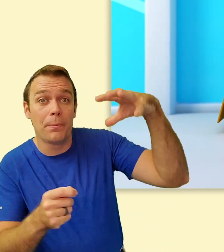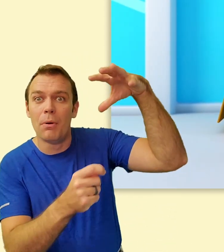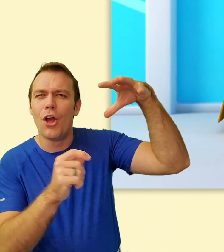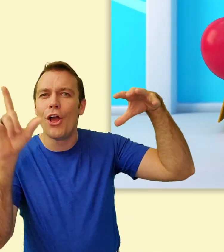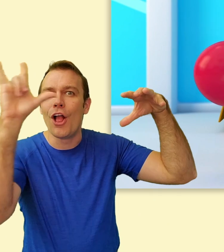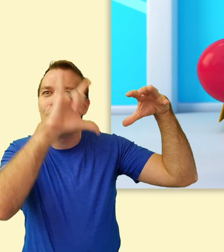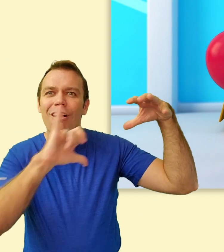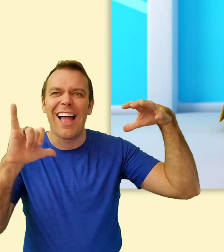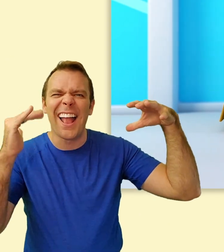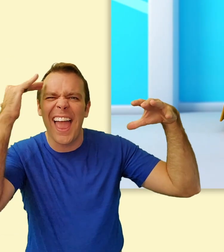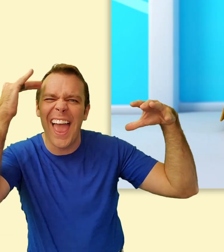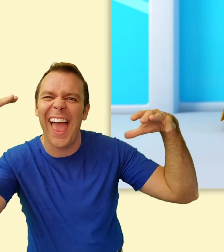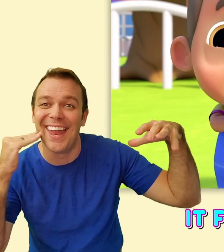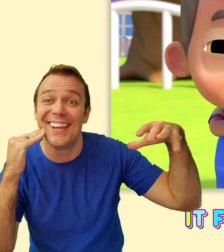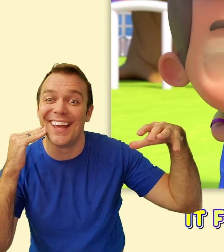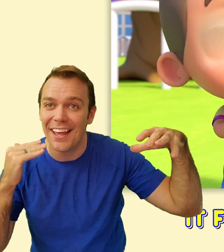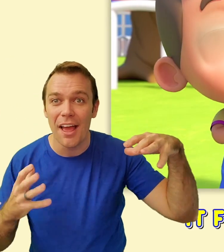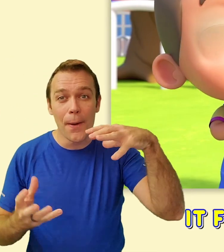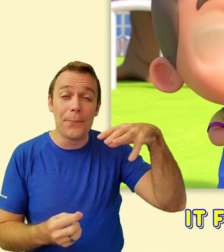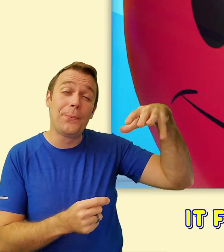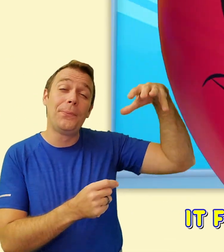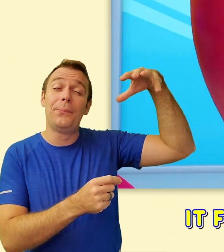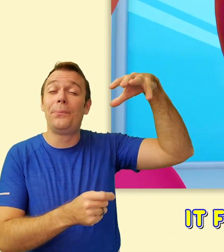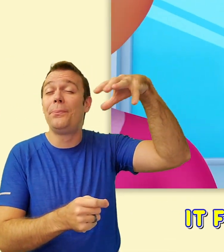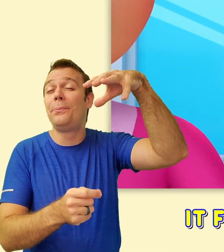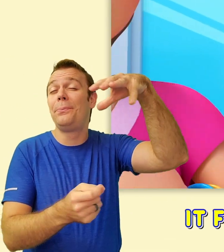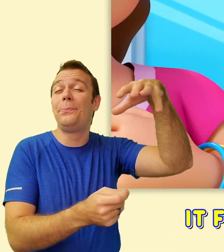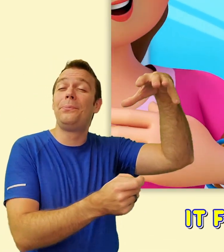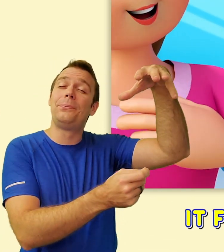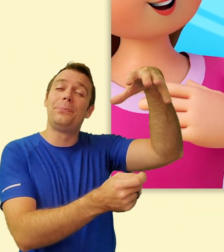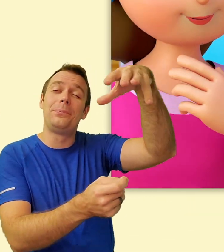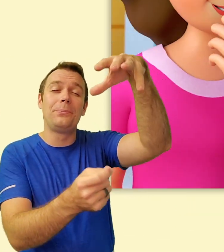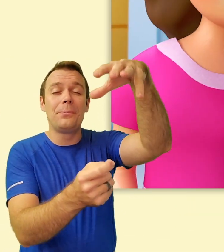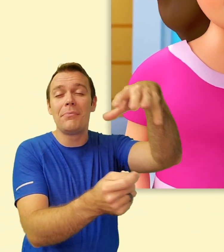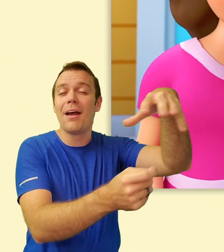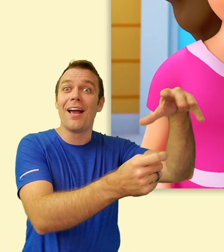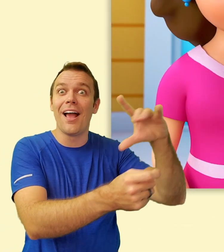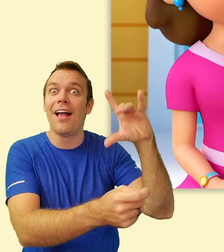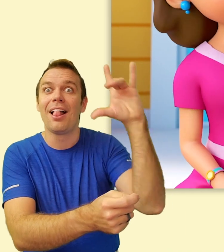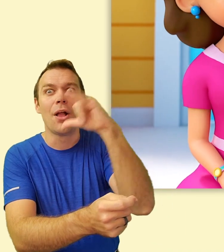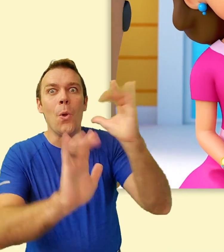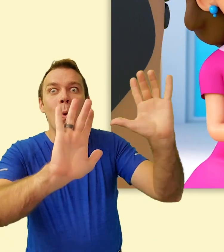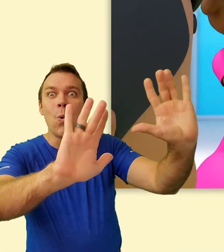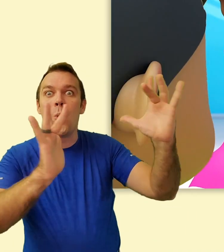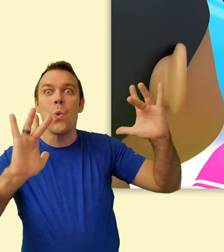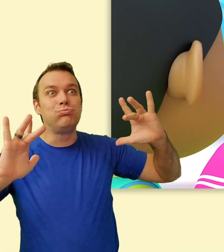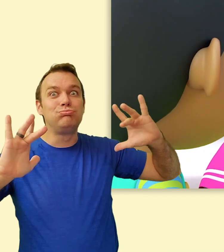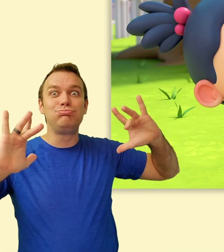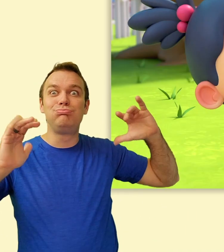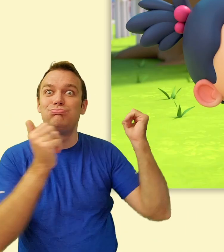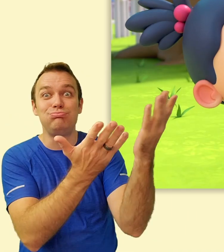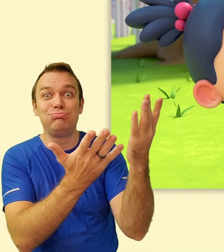looks like a head. It flies so gently in the air. My balloon looks bright